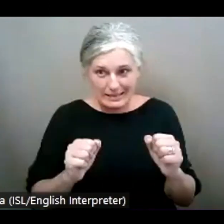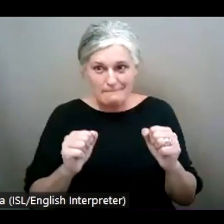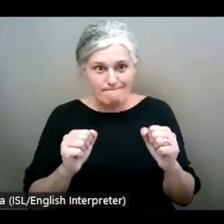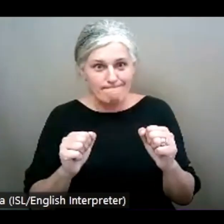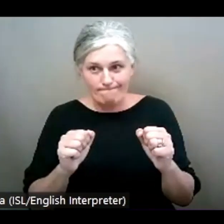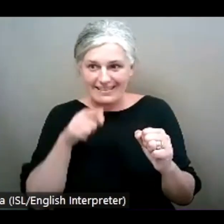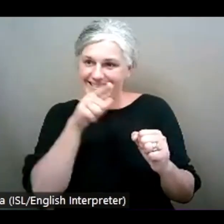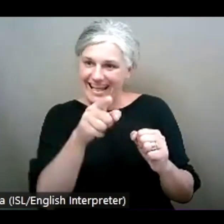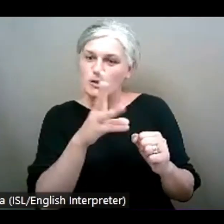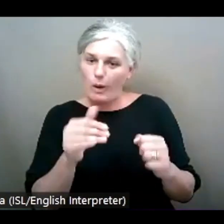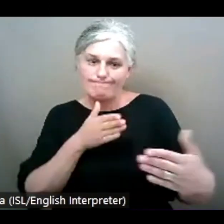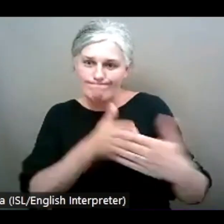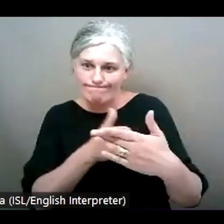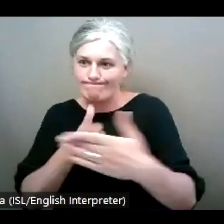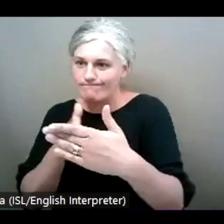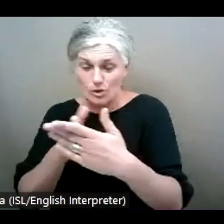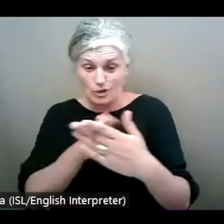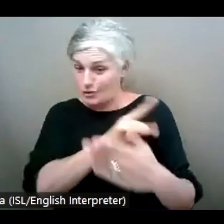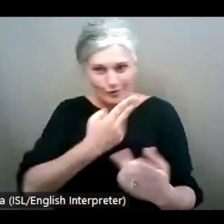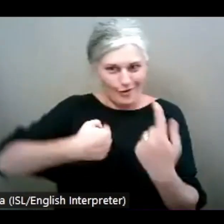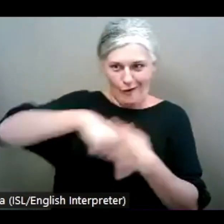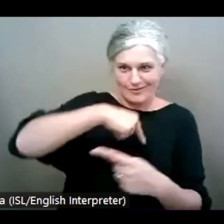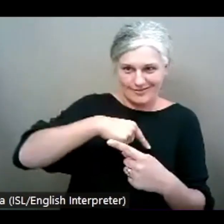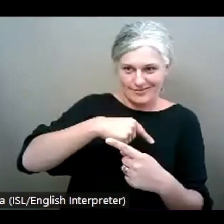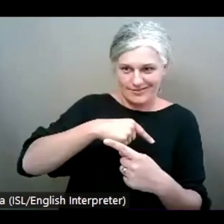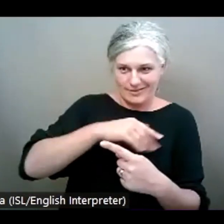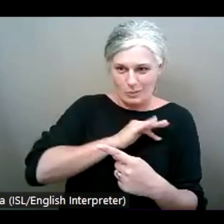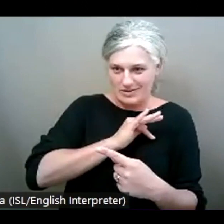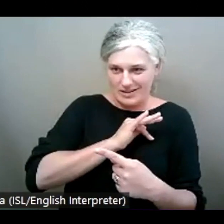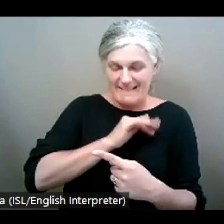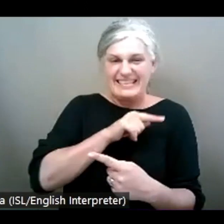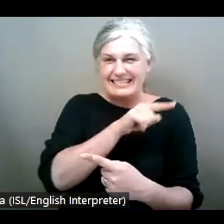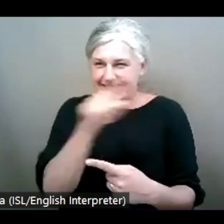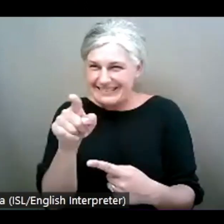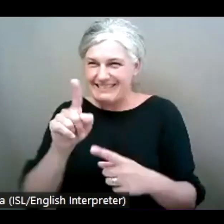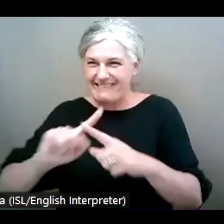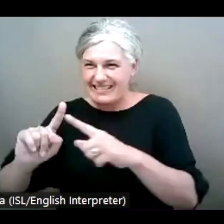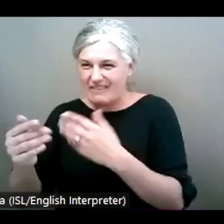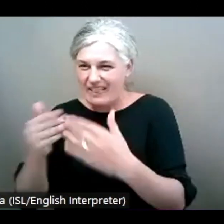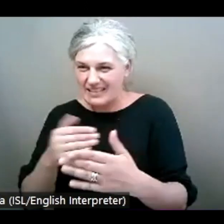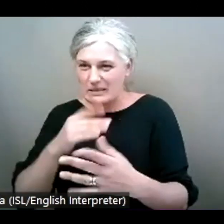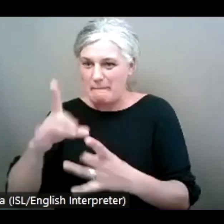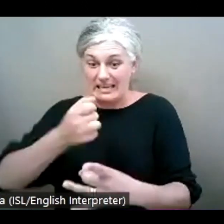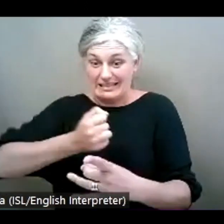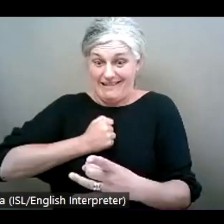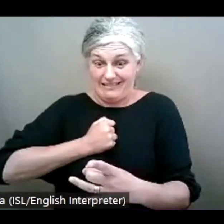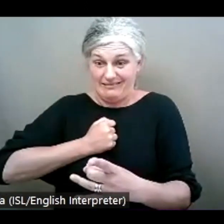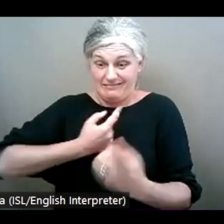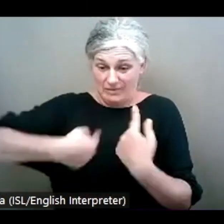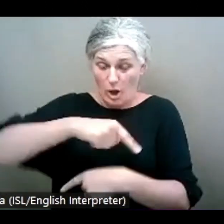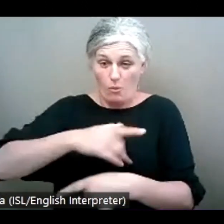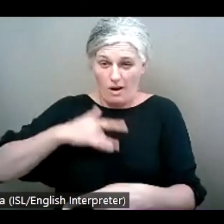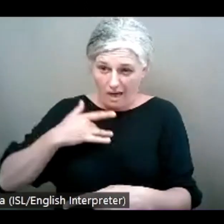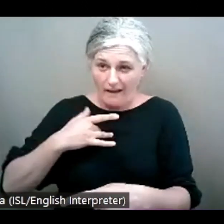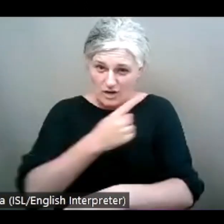the way, and they are the things that disable us. And just to pick up